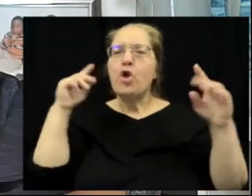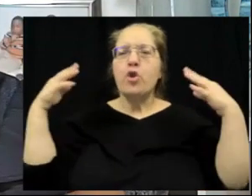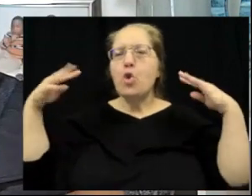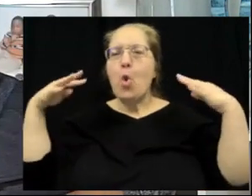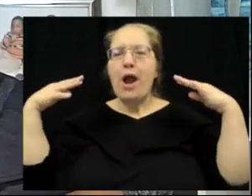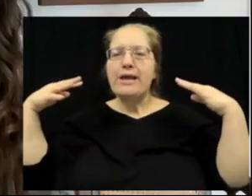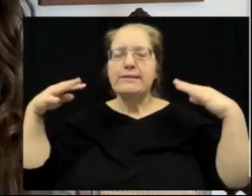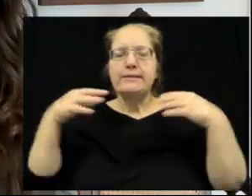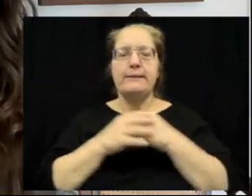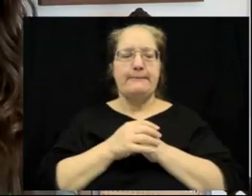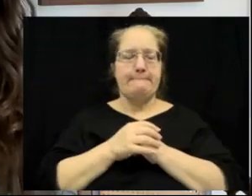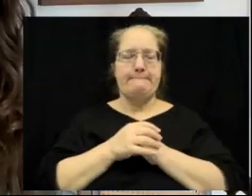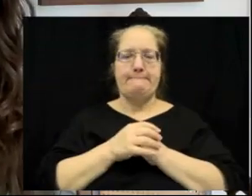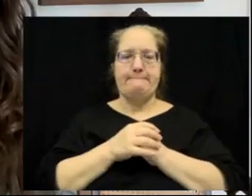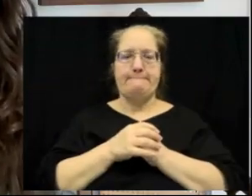stimulation?